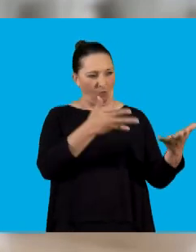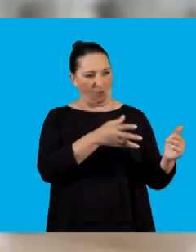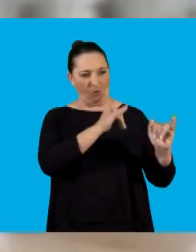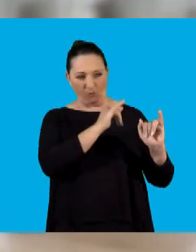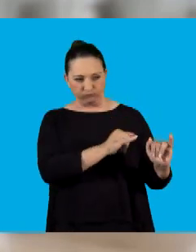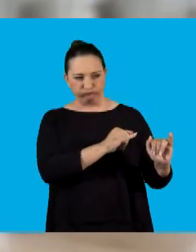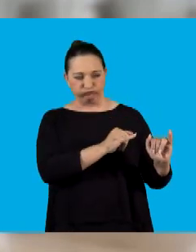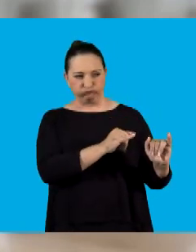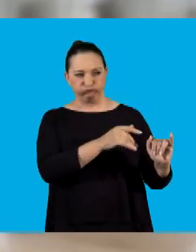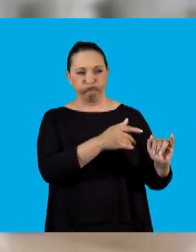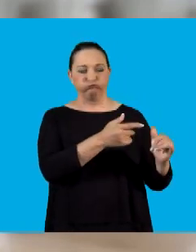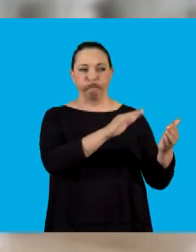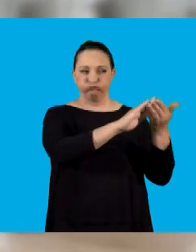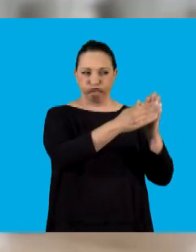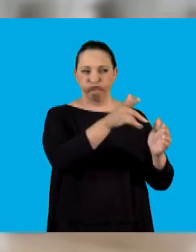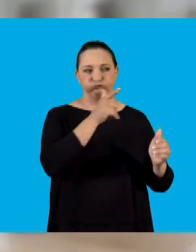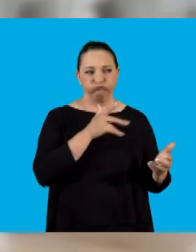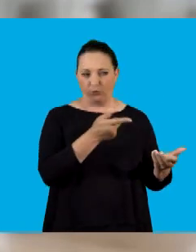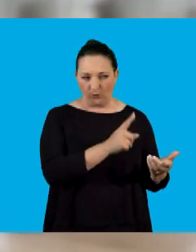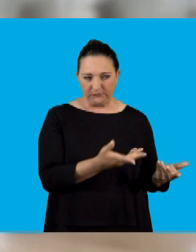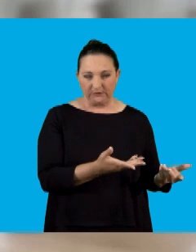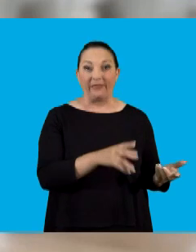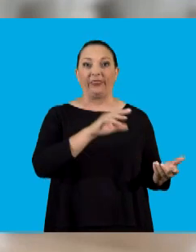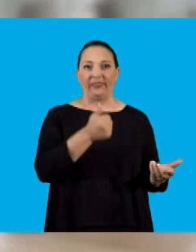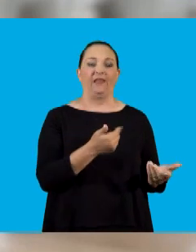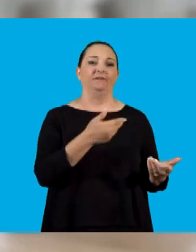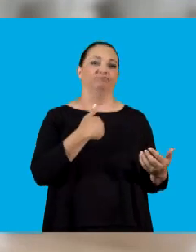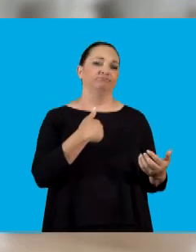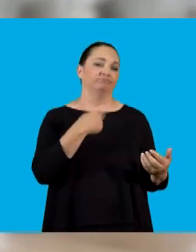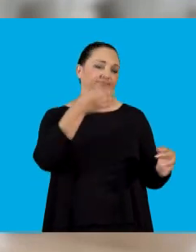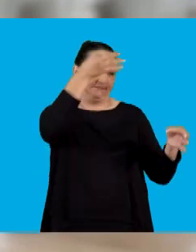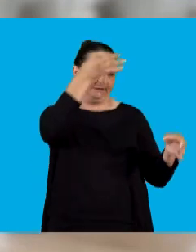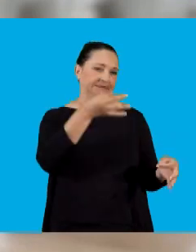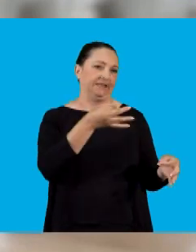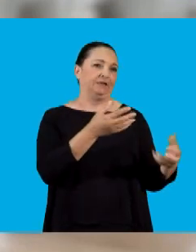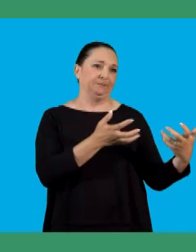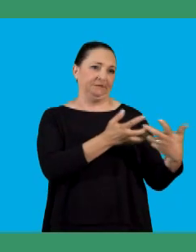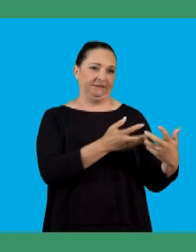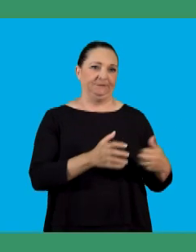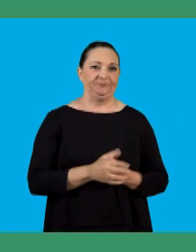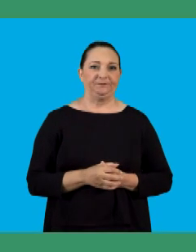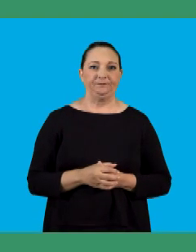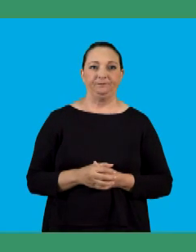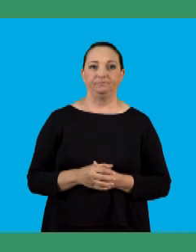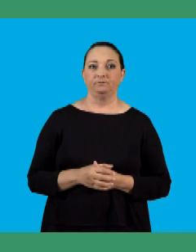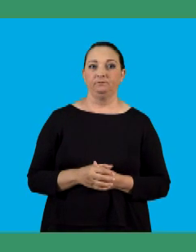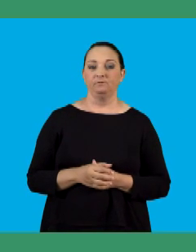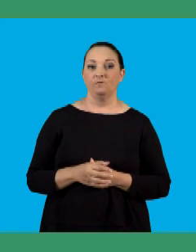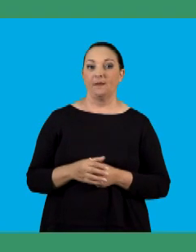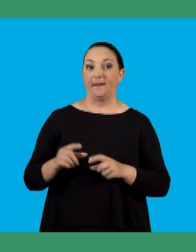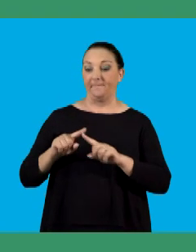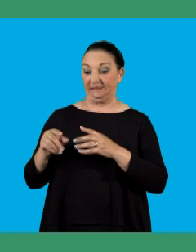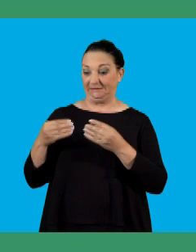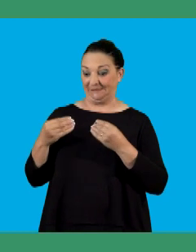is it wrong? Then I use that to make my decision. Professional behavior focuses on upholding